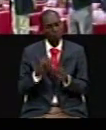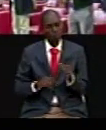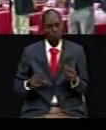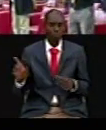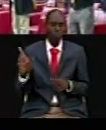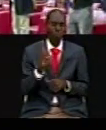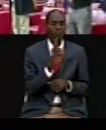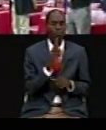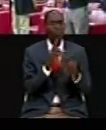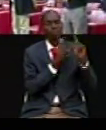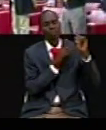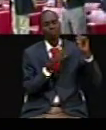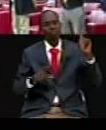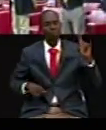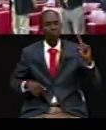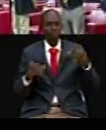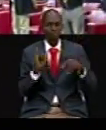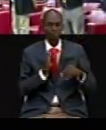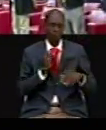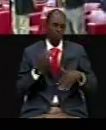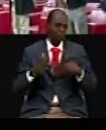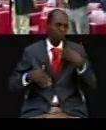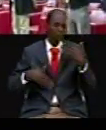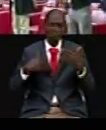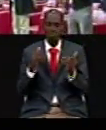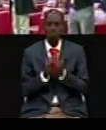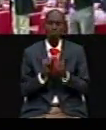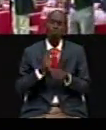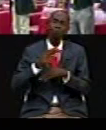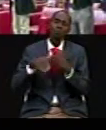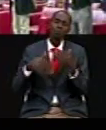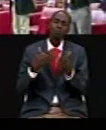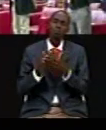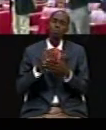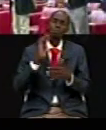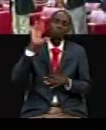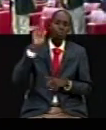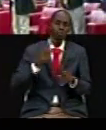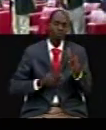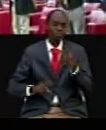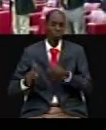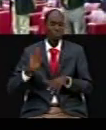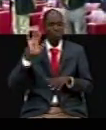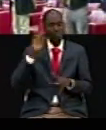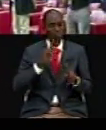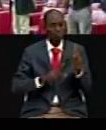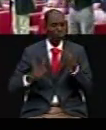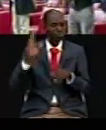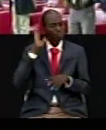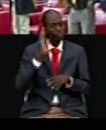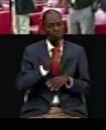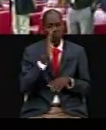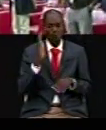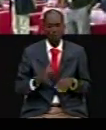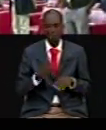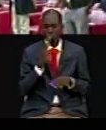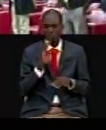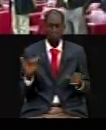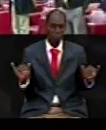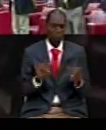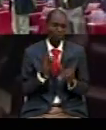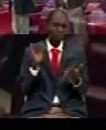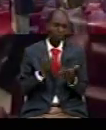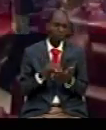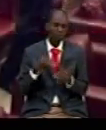everyone. Lord, I rejoice with all your people. Your people will never be the same again